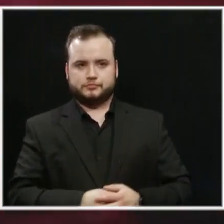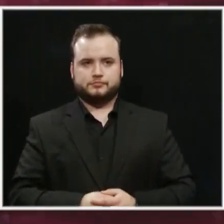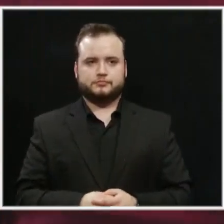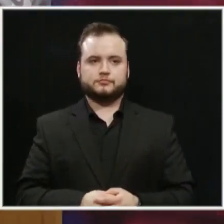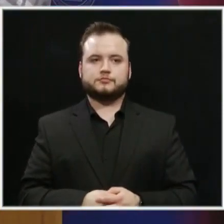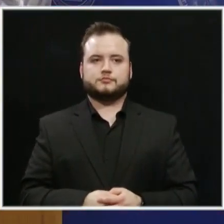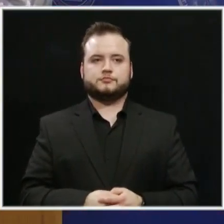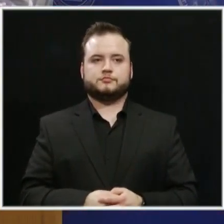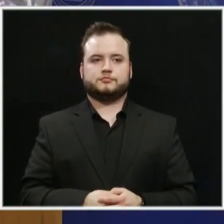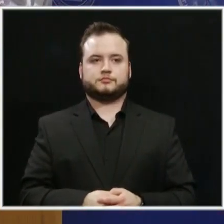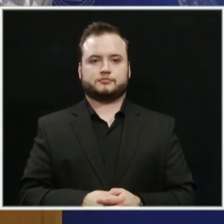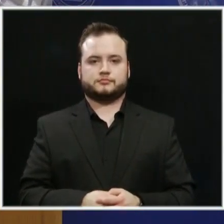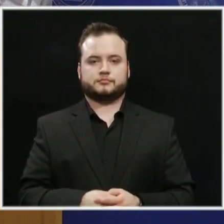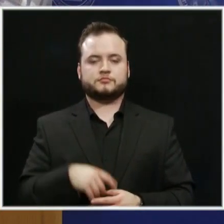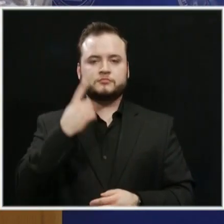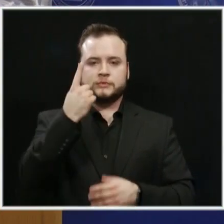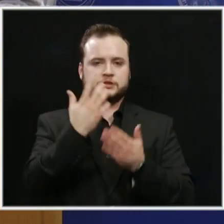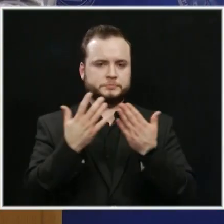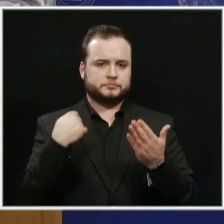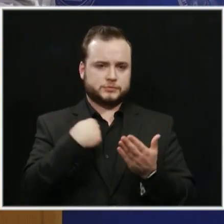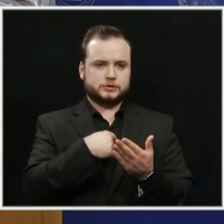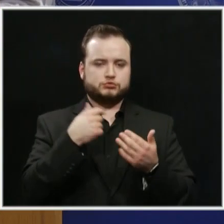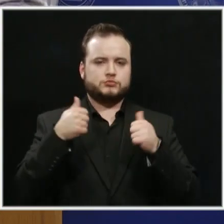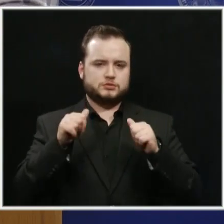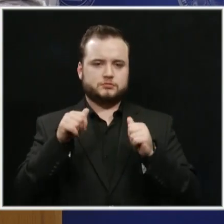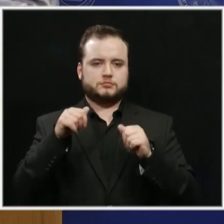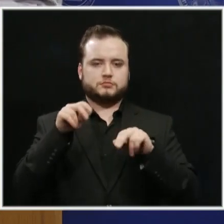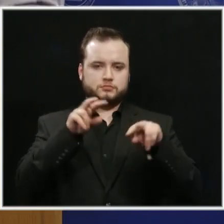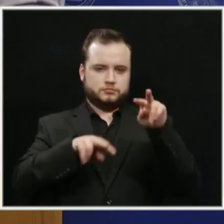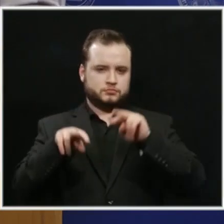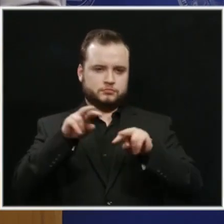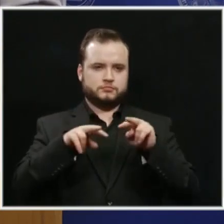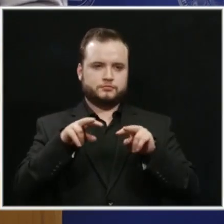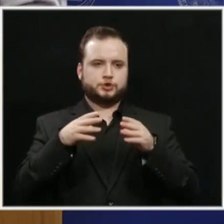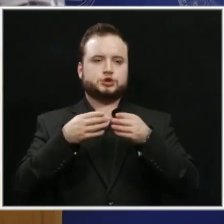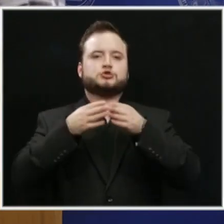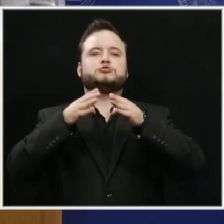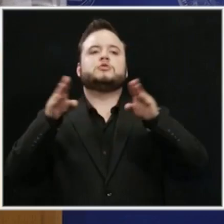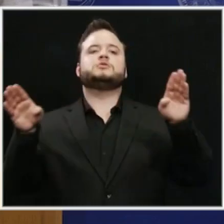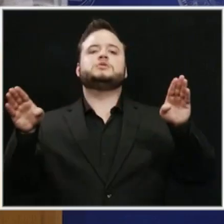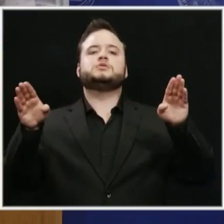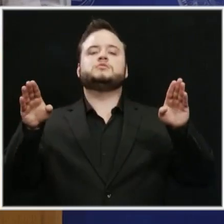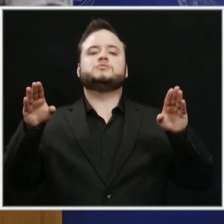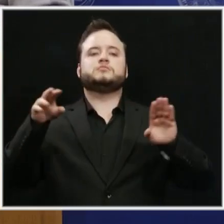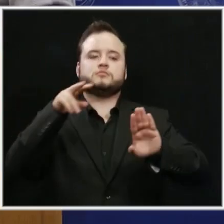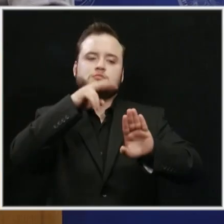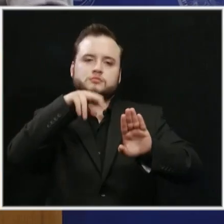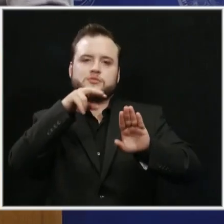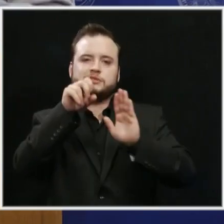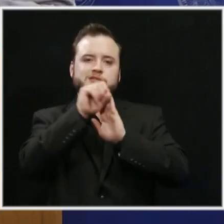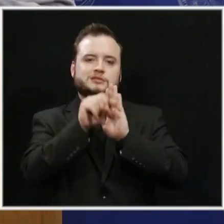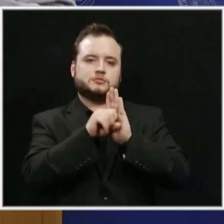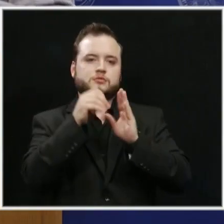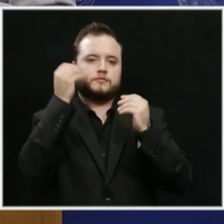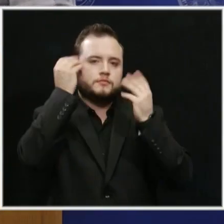do it, we've talked about our broader surveillance, syndromic surveillance system, where we're looking at